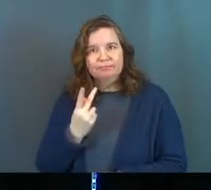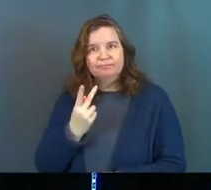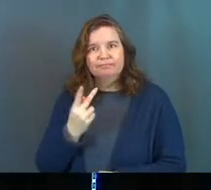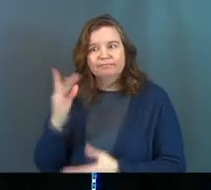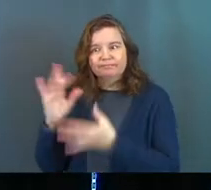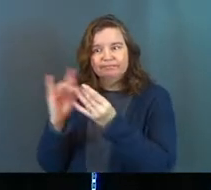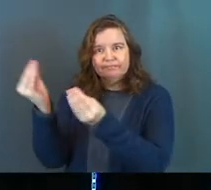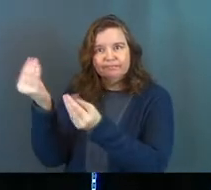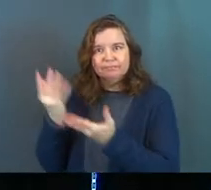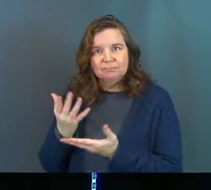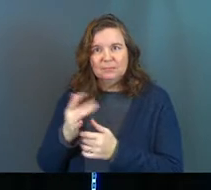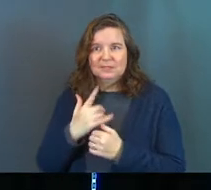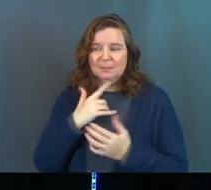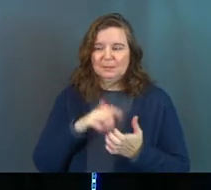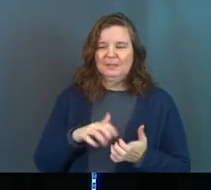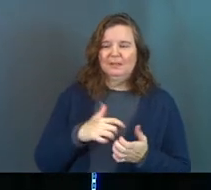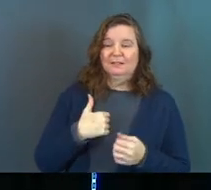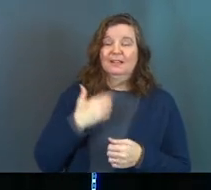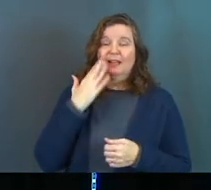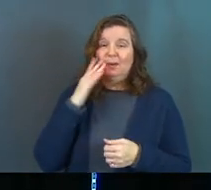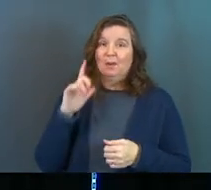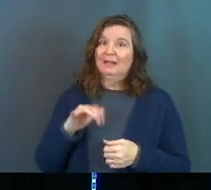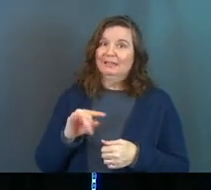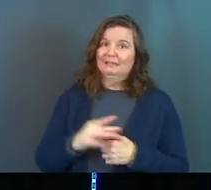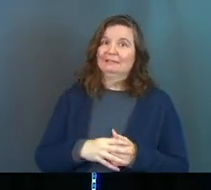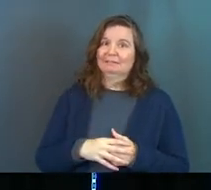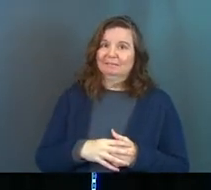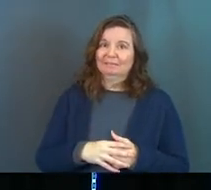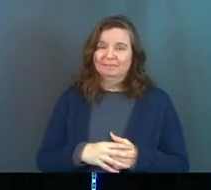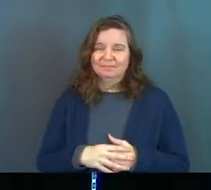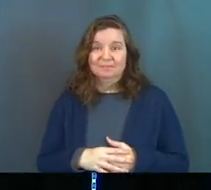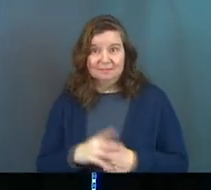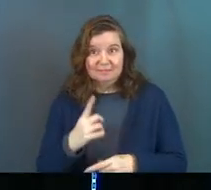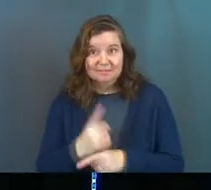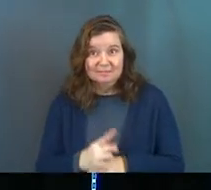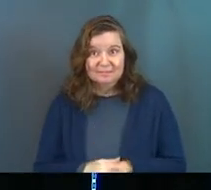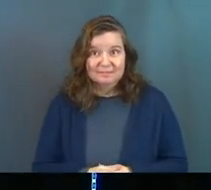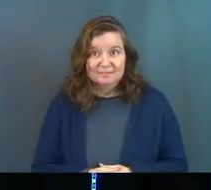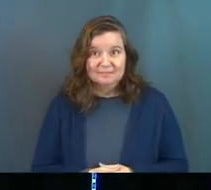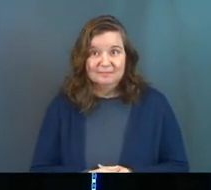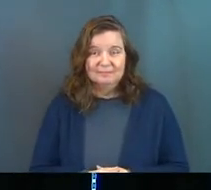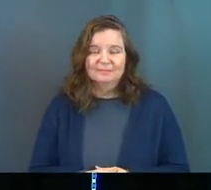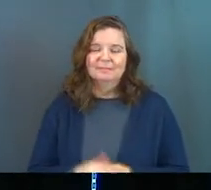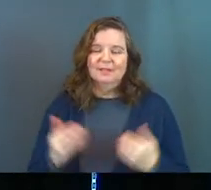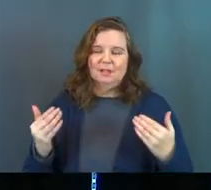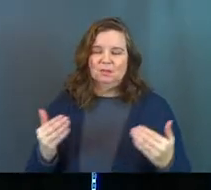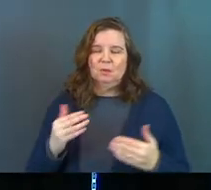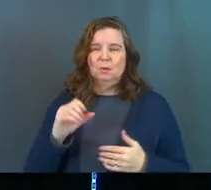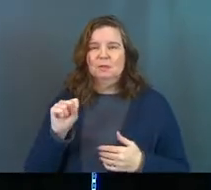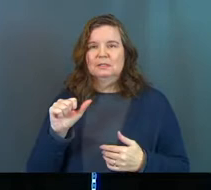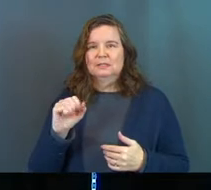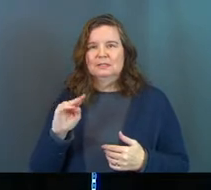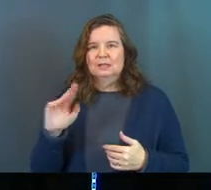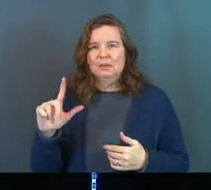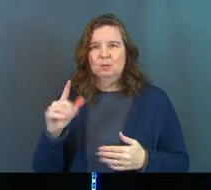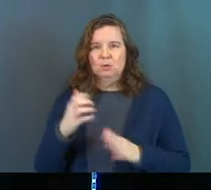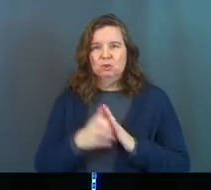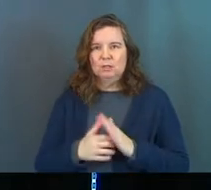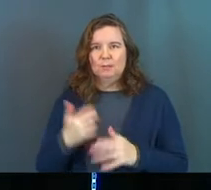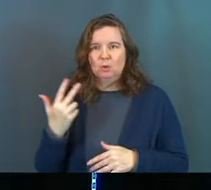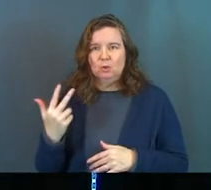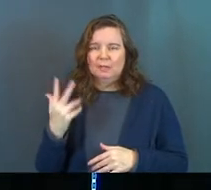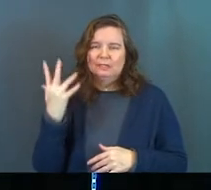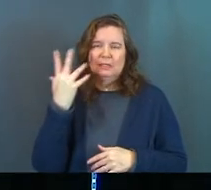Mm-hmm. Some of you are laughing because you're like, and I know I need it too. Right? All right, let's go into Samuel. 1 Samuel chapter